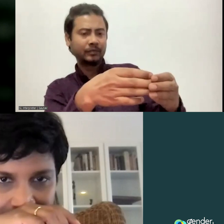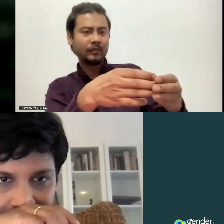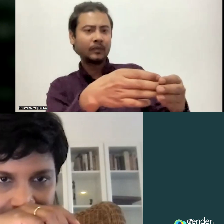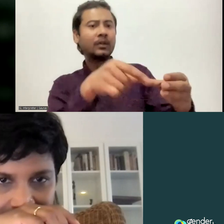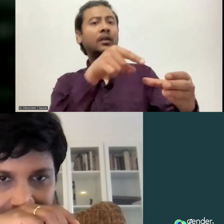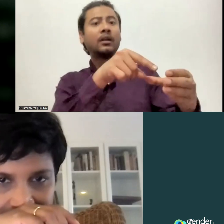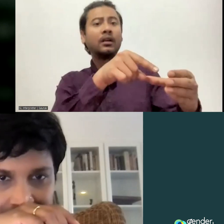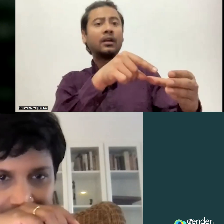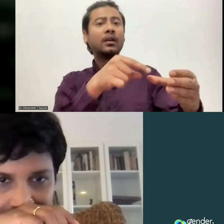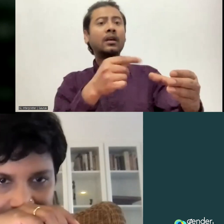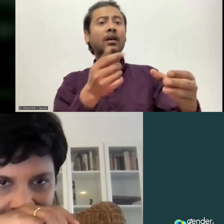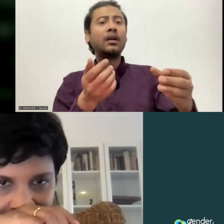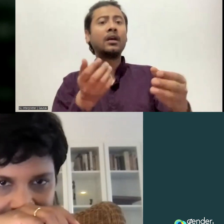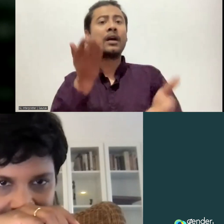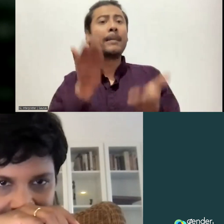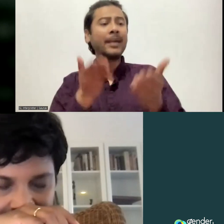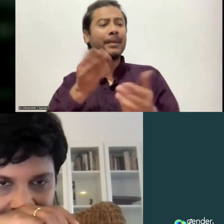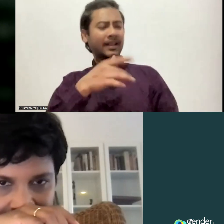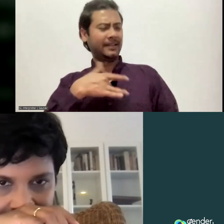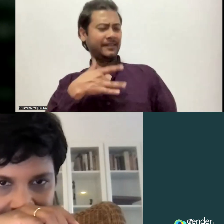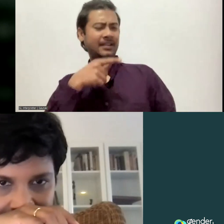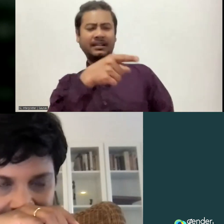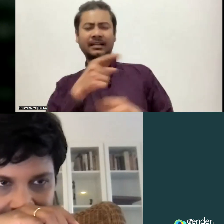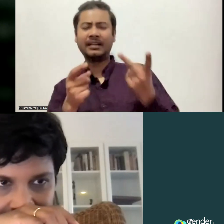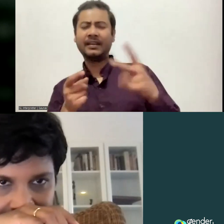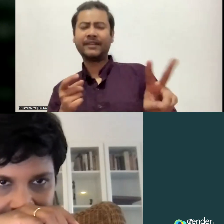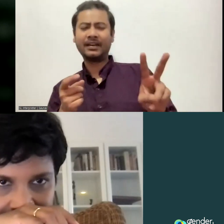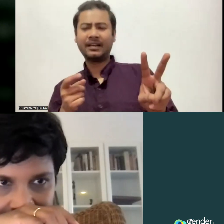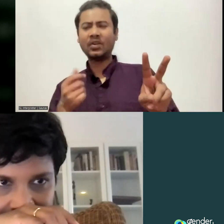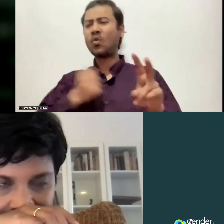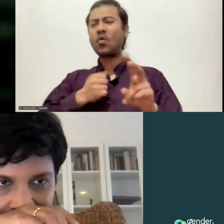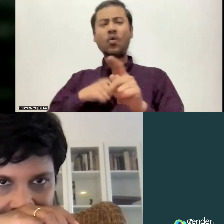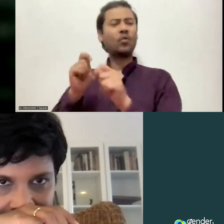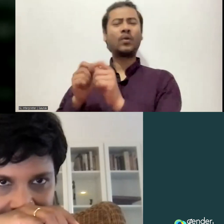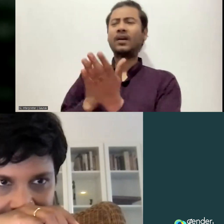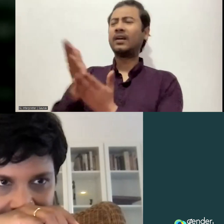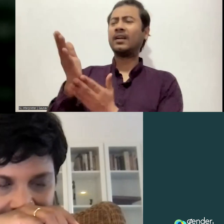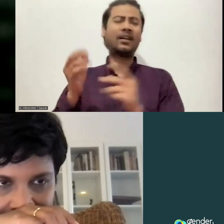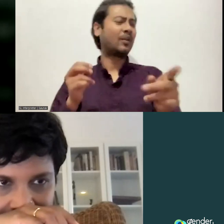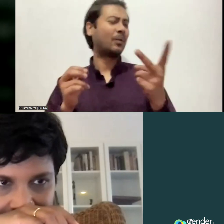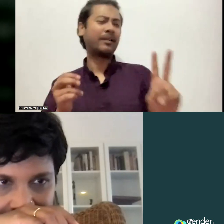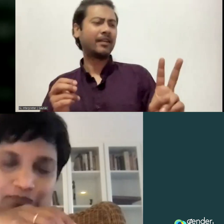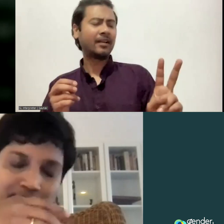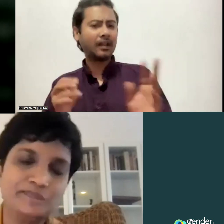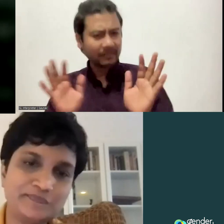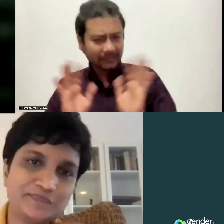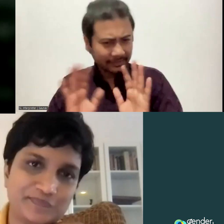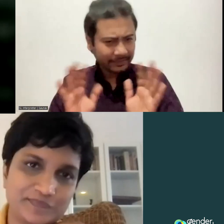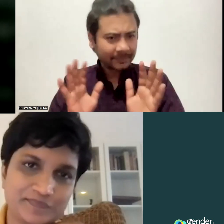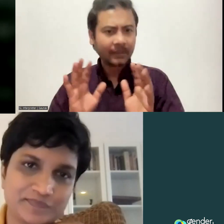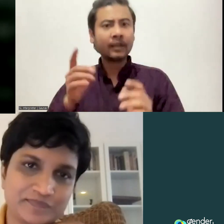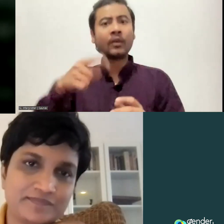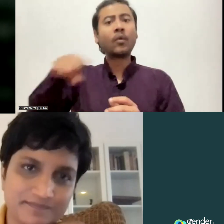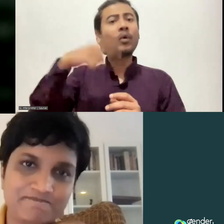sort of institutional organizational design narrowly. We also want to get out of, being very narrow in terms of how we think about organizational